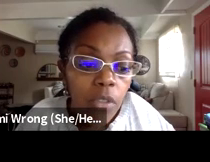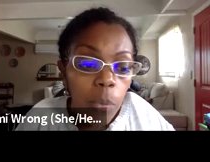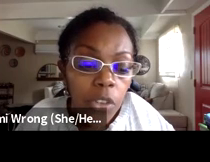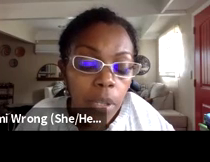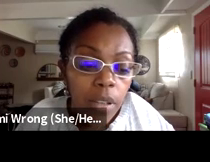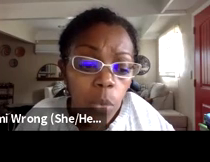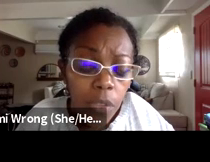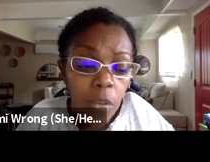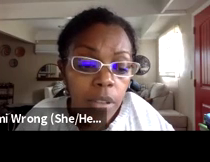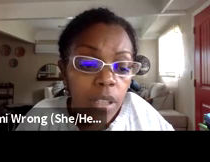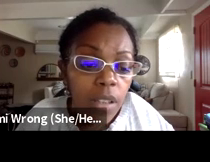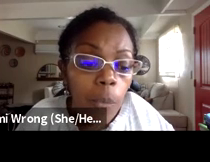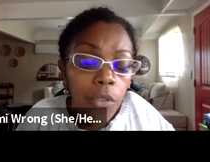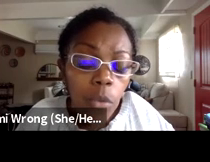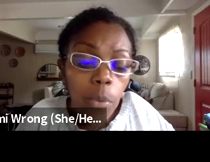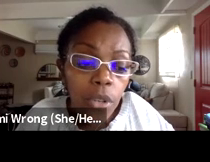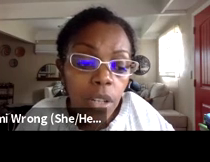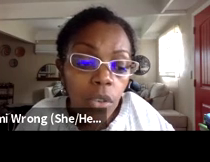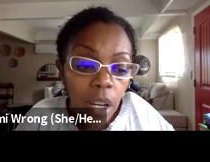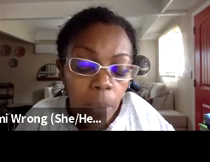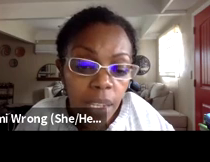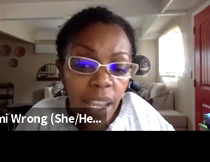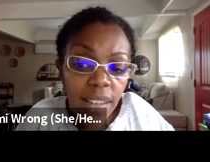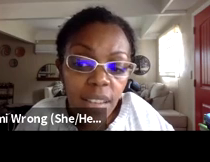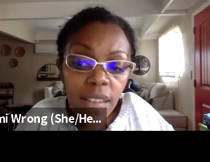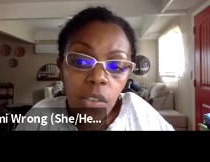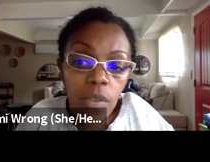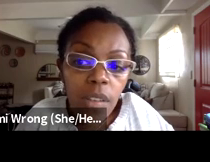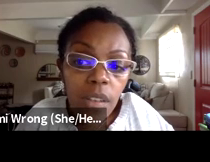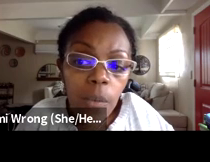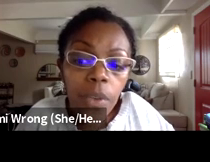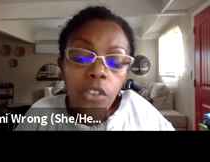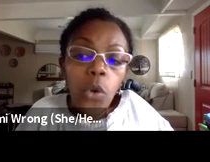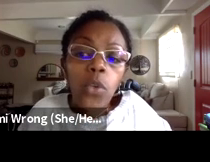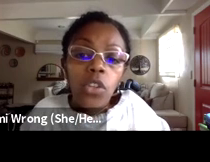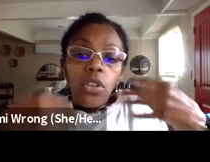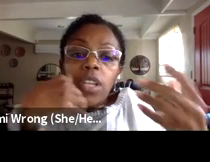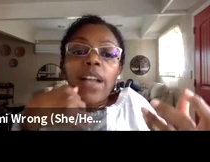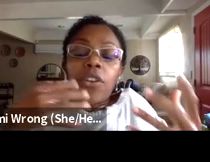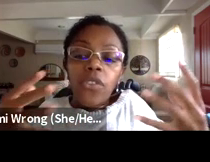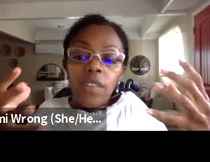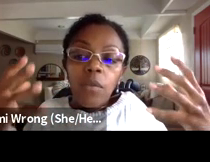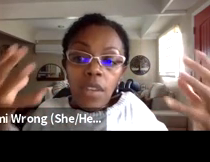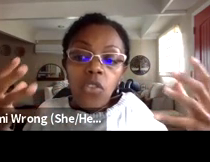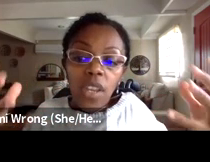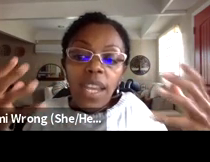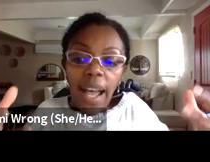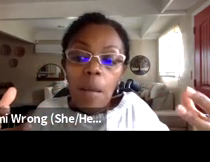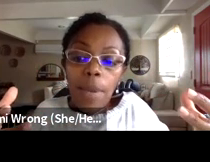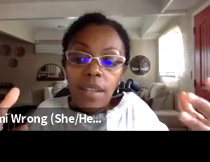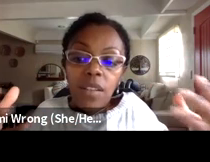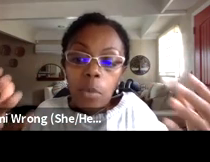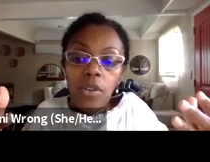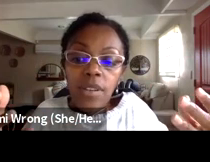prevent people with disabilities from reporting crimes and accessing services? So when you look at, there's a